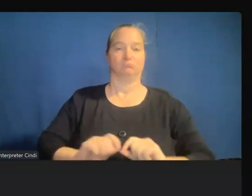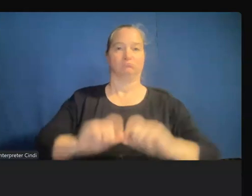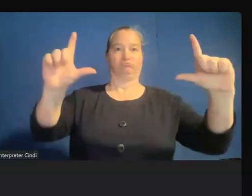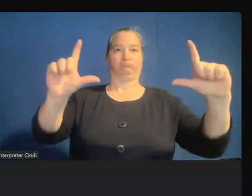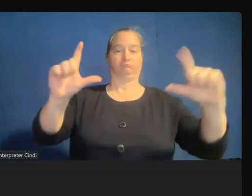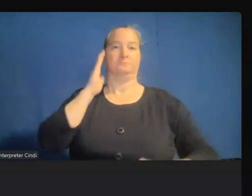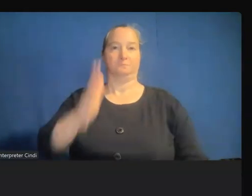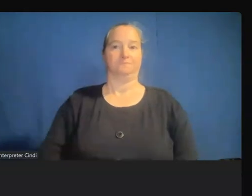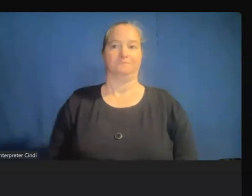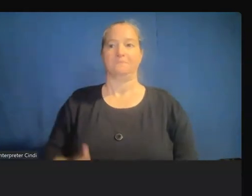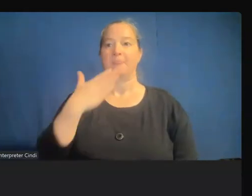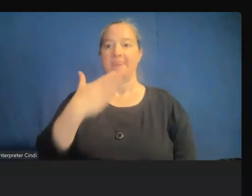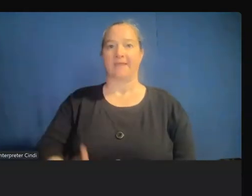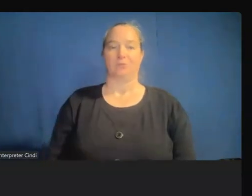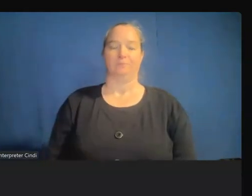Thank you.